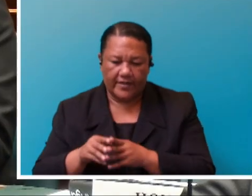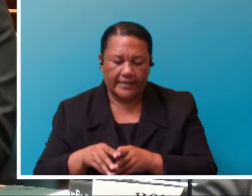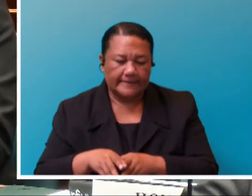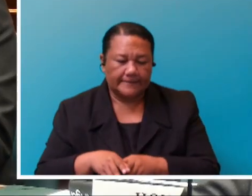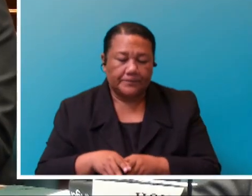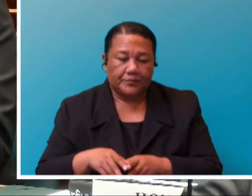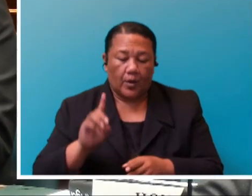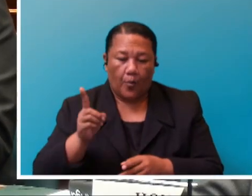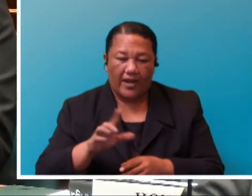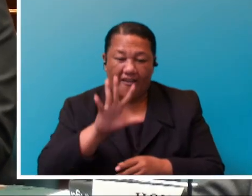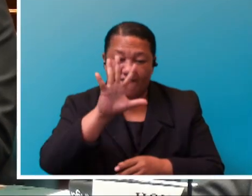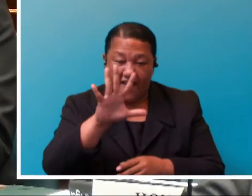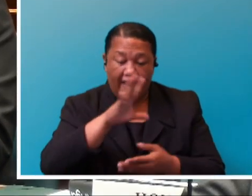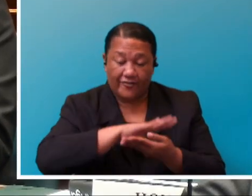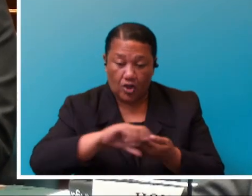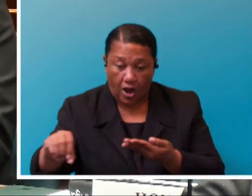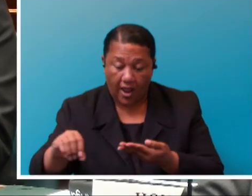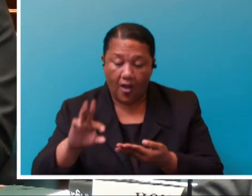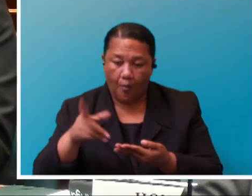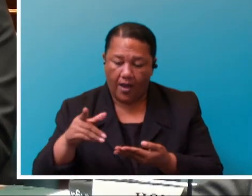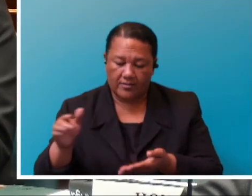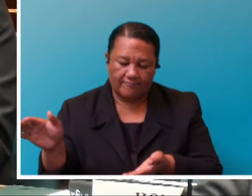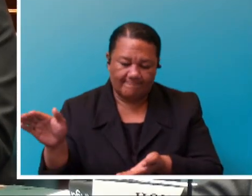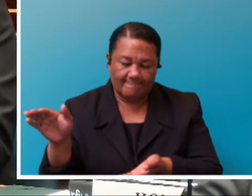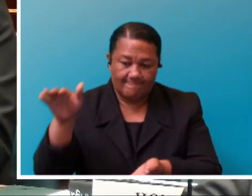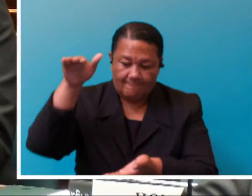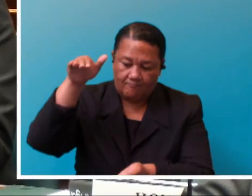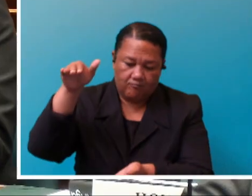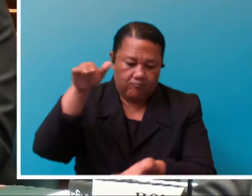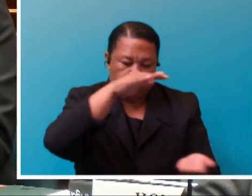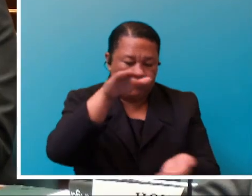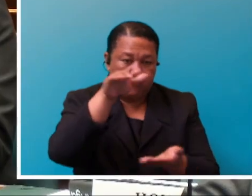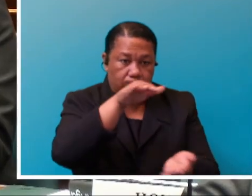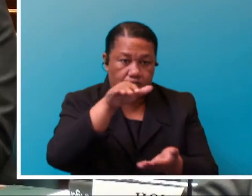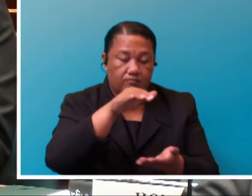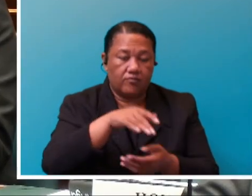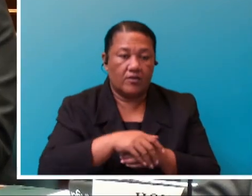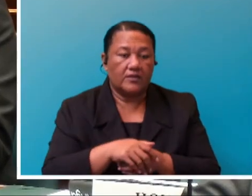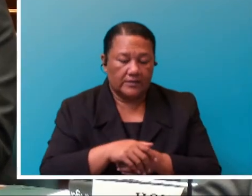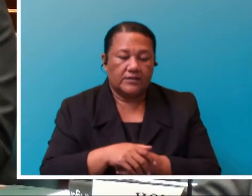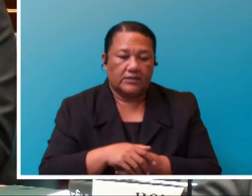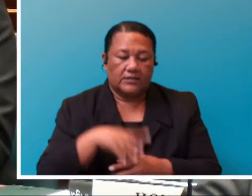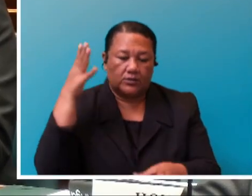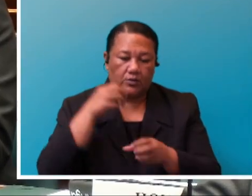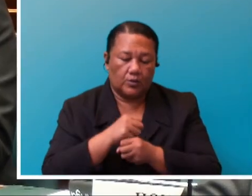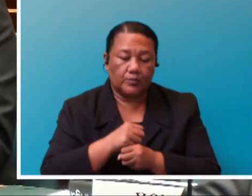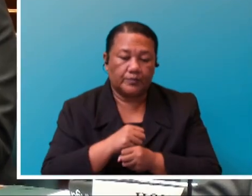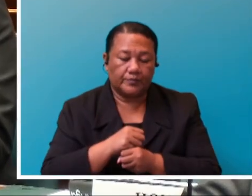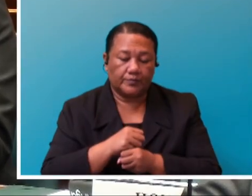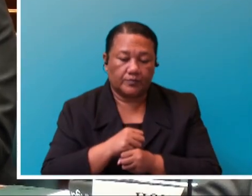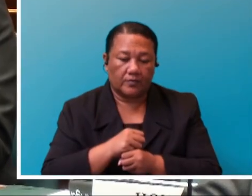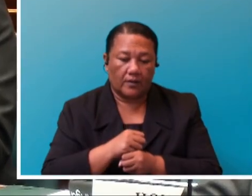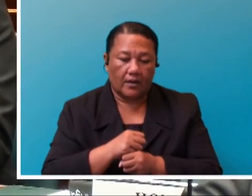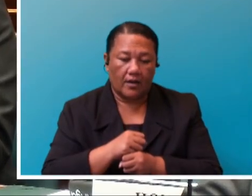provides $5 per ton for every additional ton a farmer supplies over the previous year's total. A